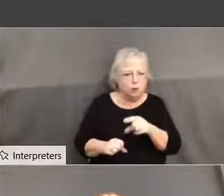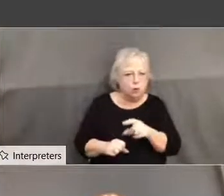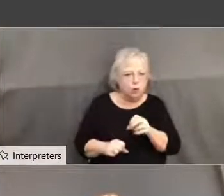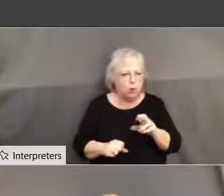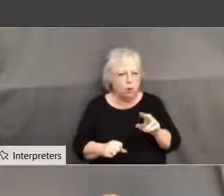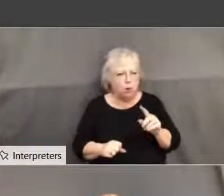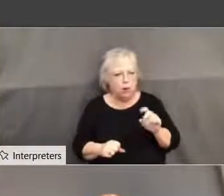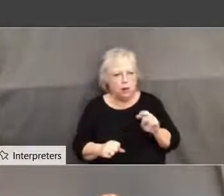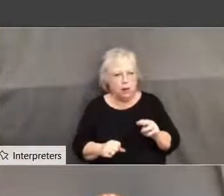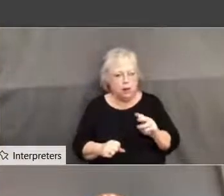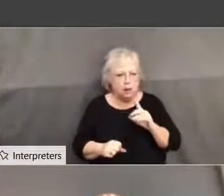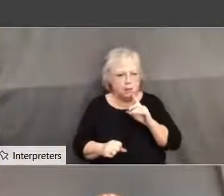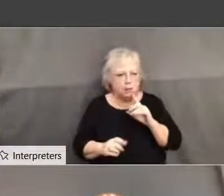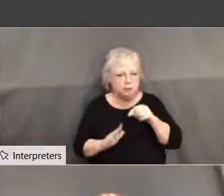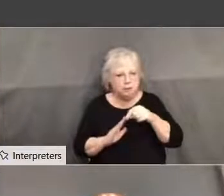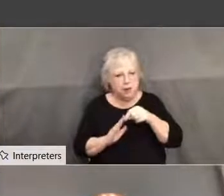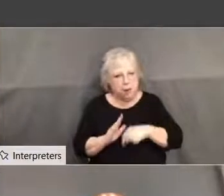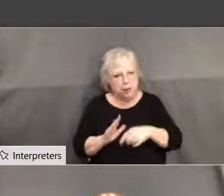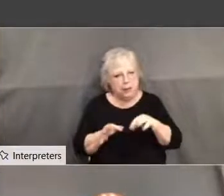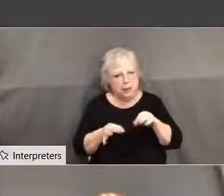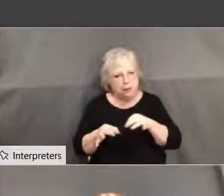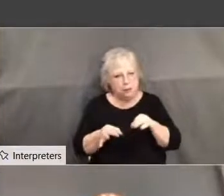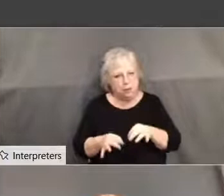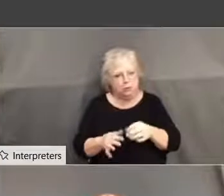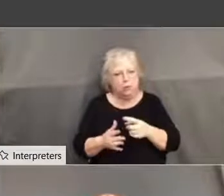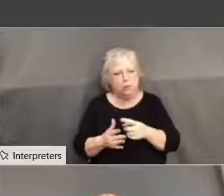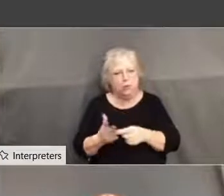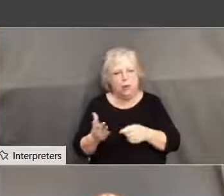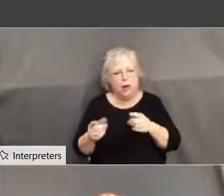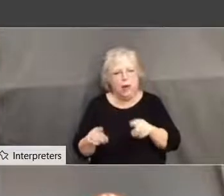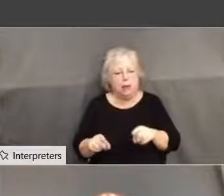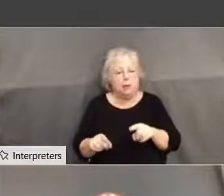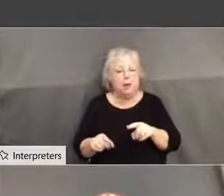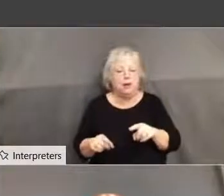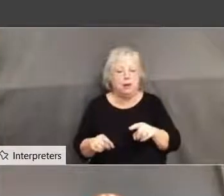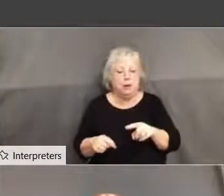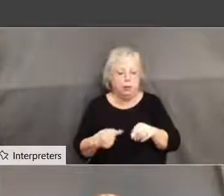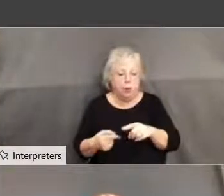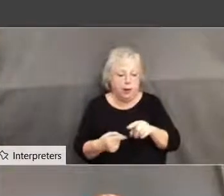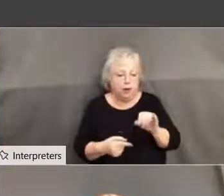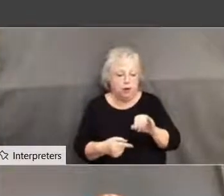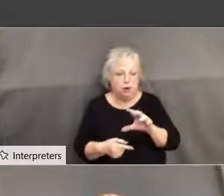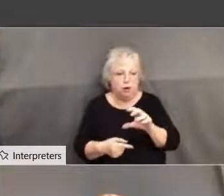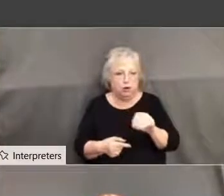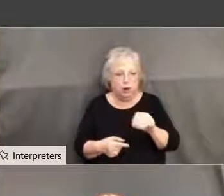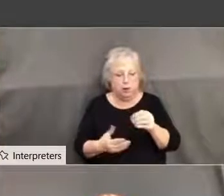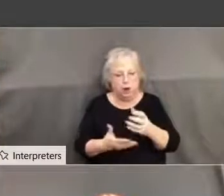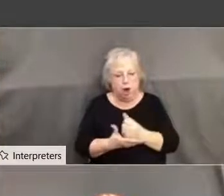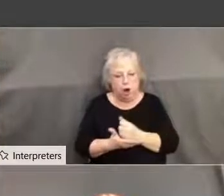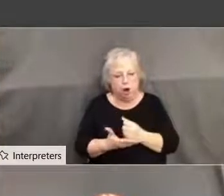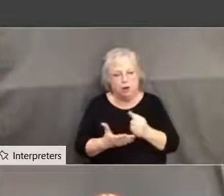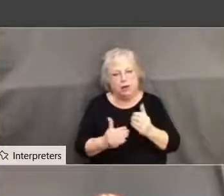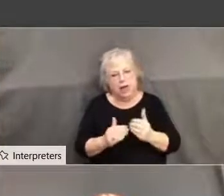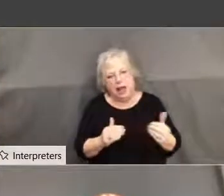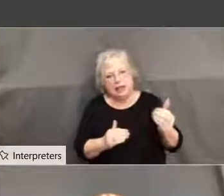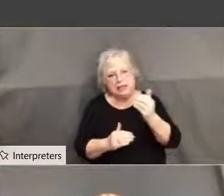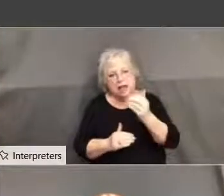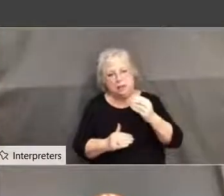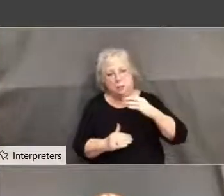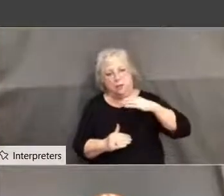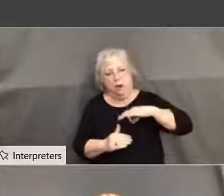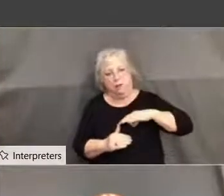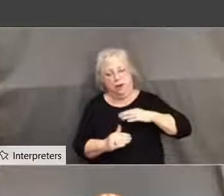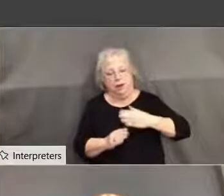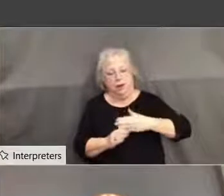into what happens when an insurance company makes an excess profit at the end of the